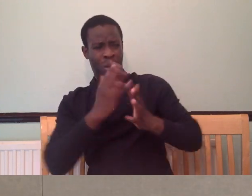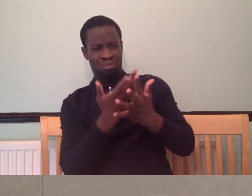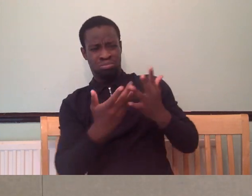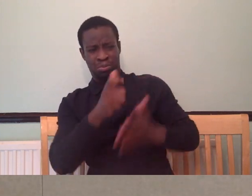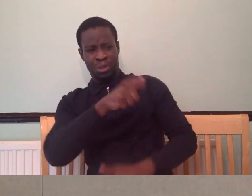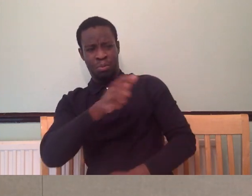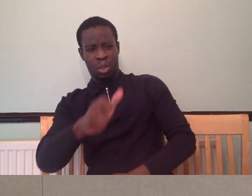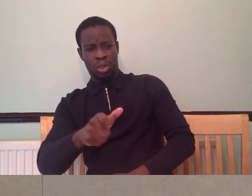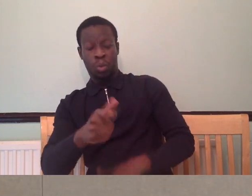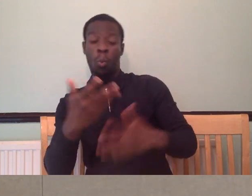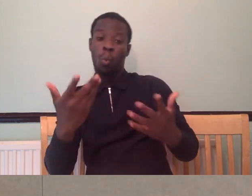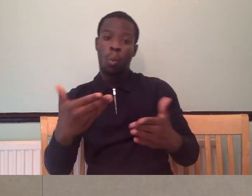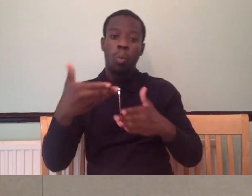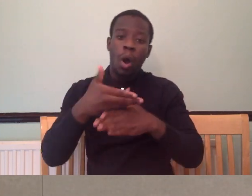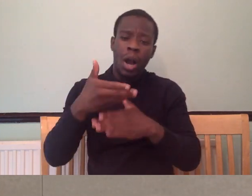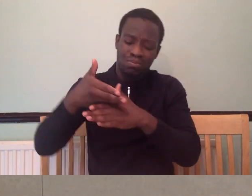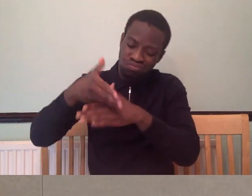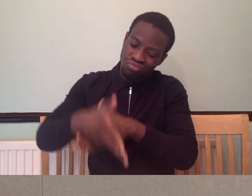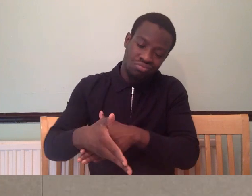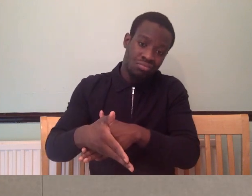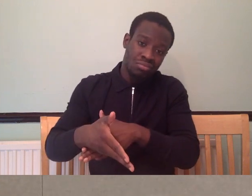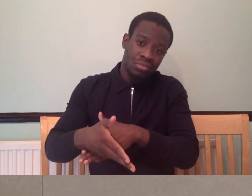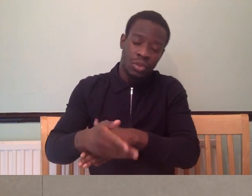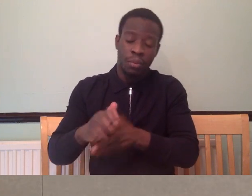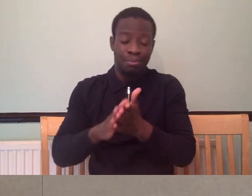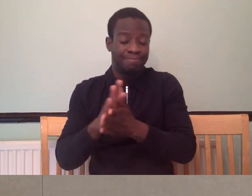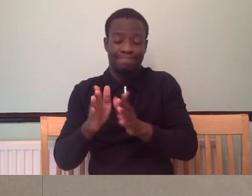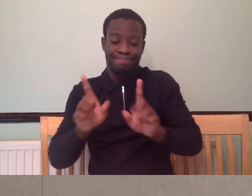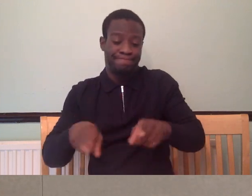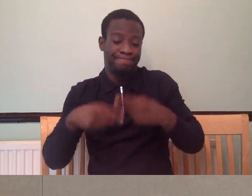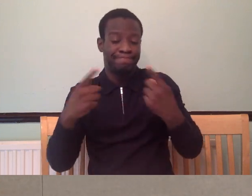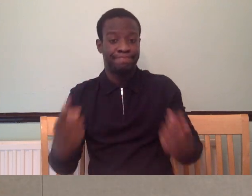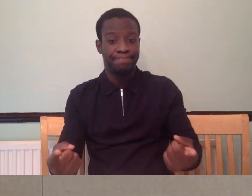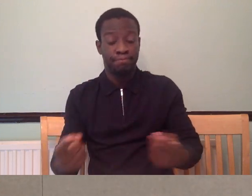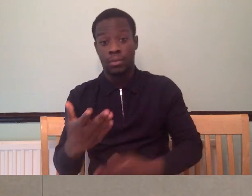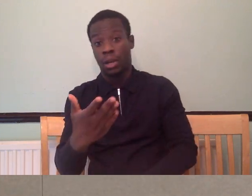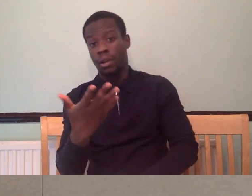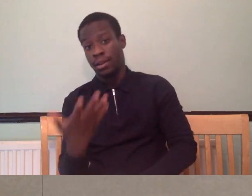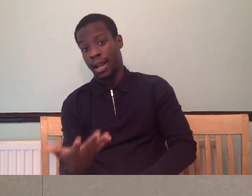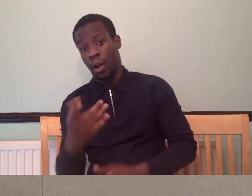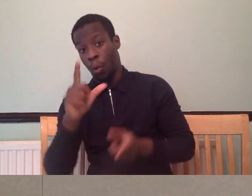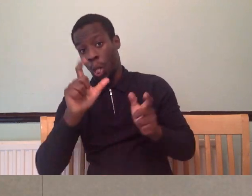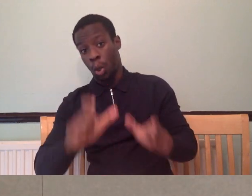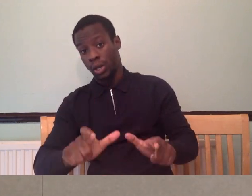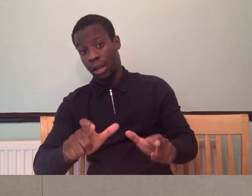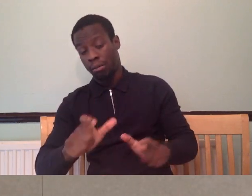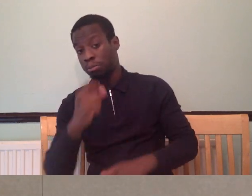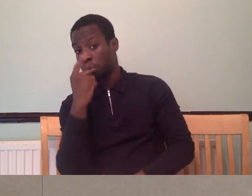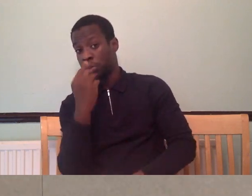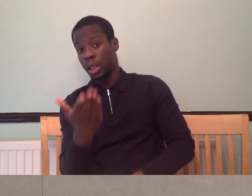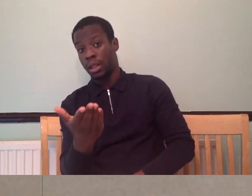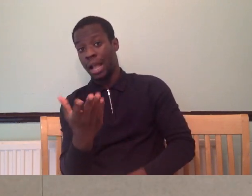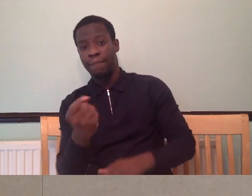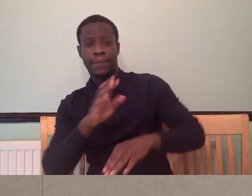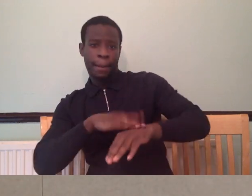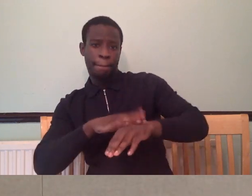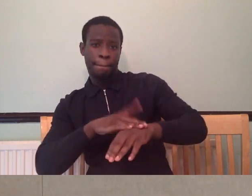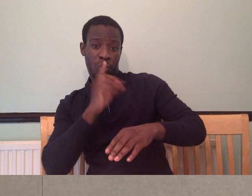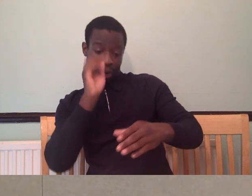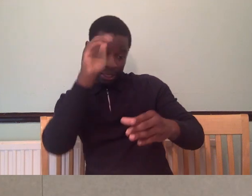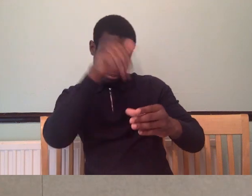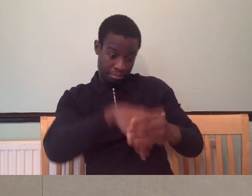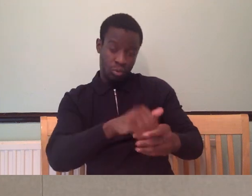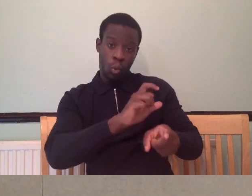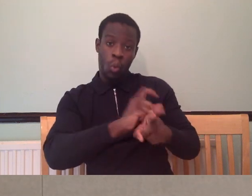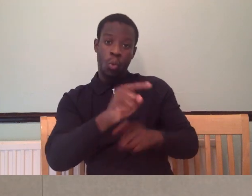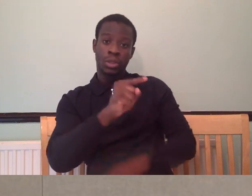busy at work and it's just not been a possibility for you. But now in lockdown, maybe you've got a bit more time and